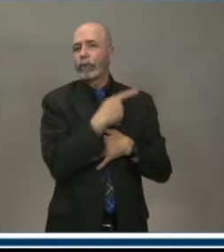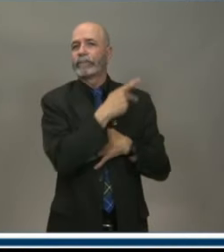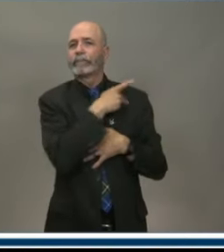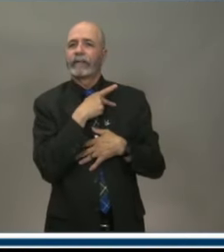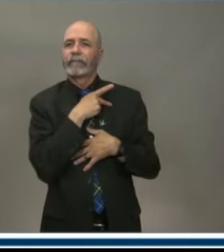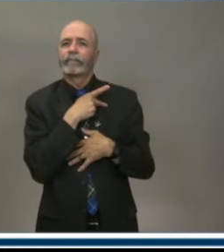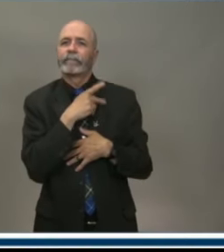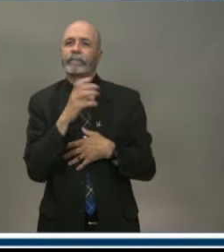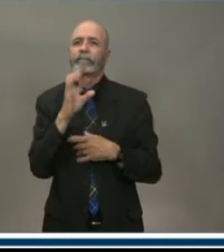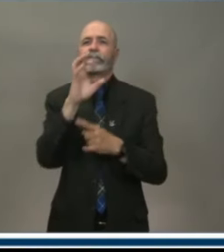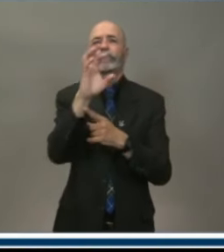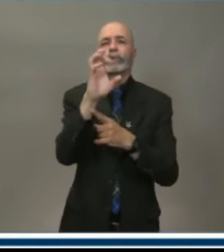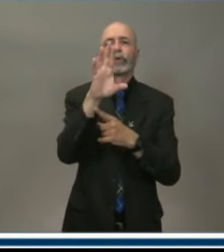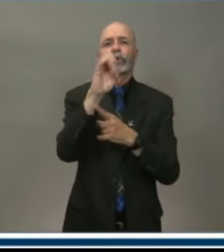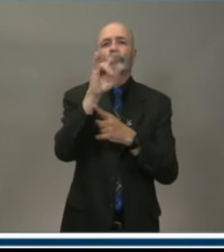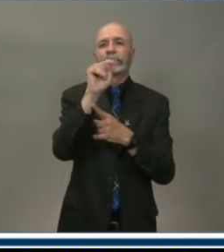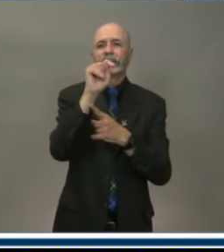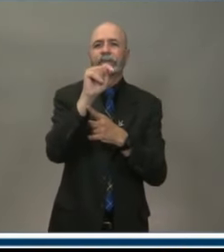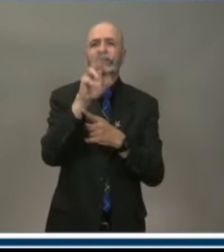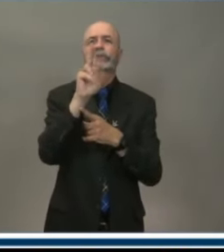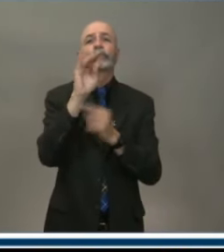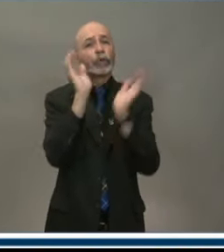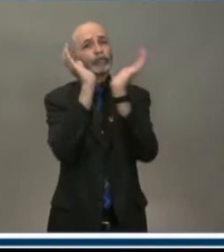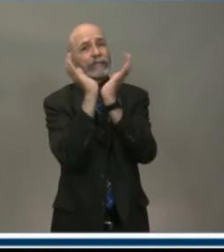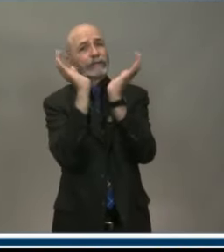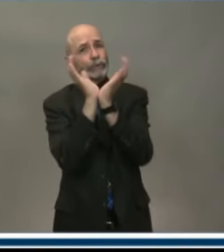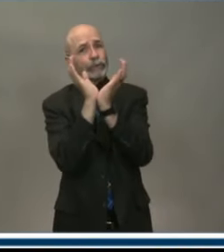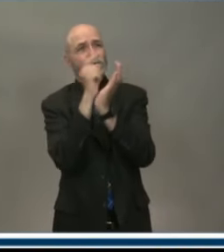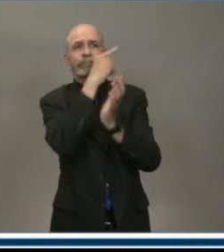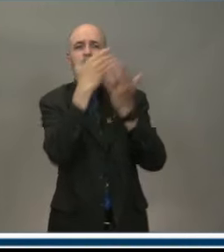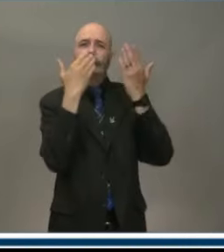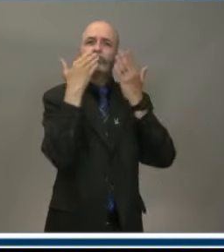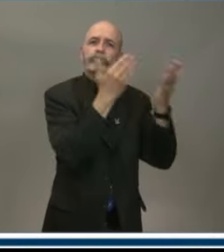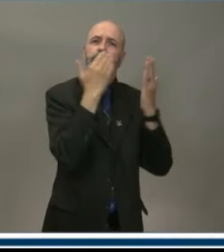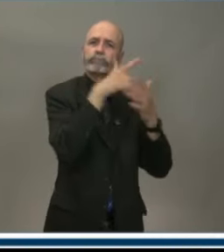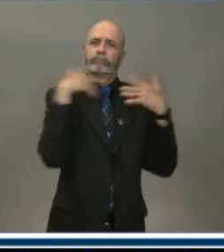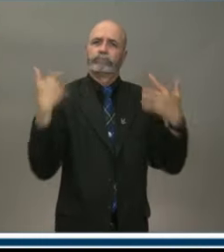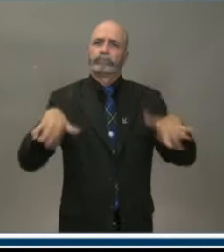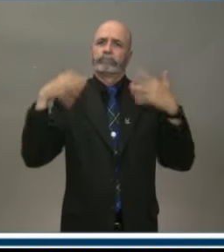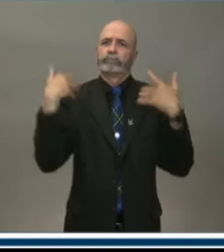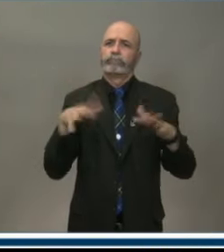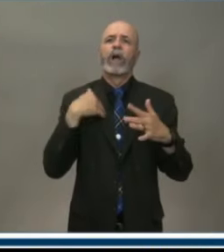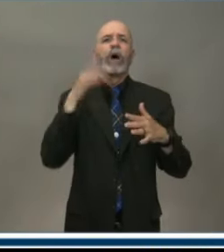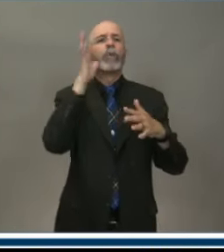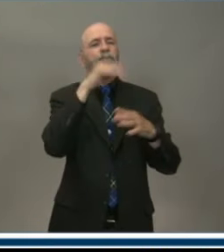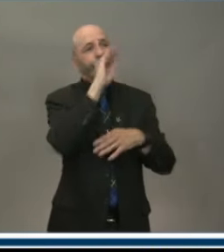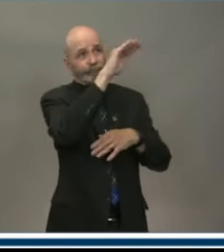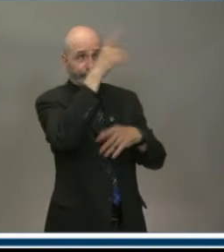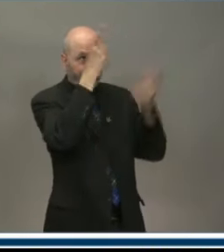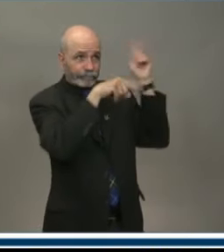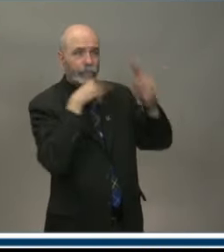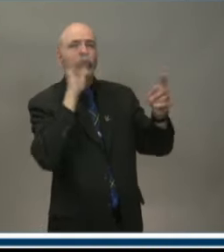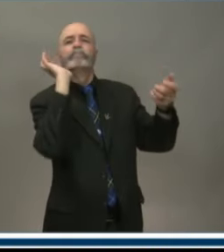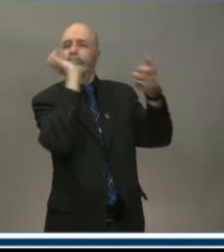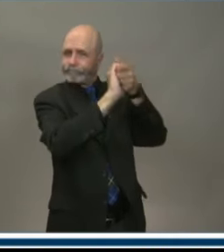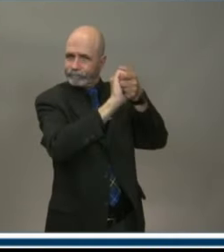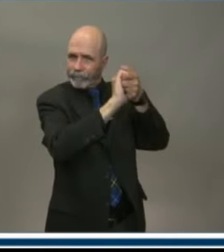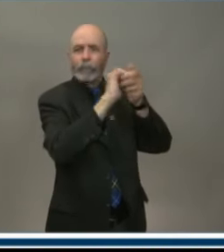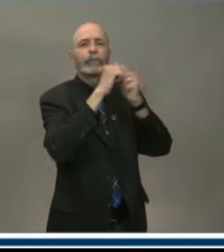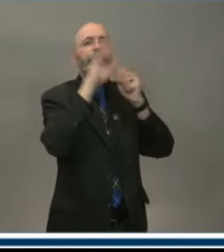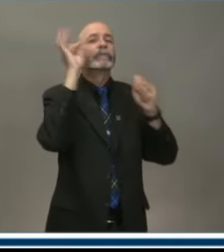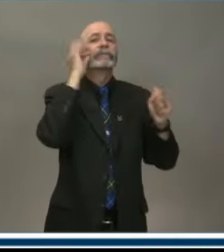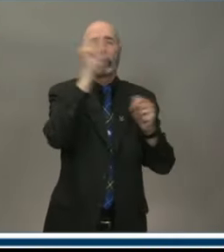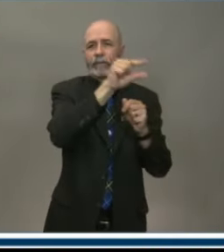small businesses. We have also confirmed we will partner with the federal government to provide a commercial rent referral for